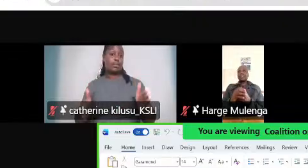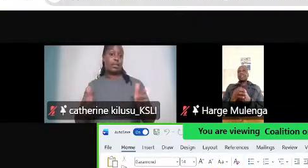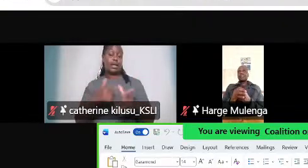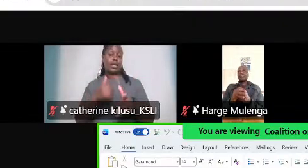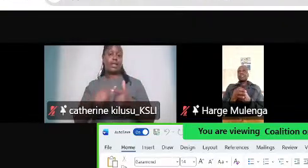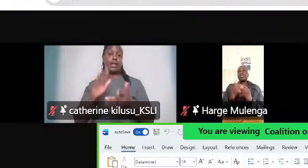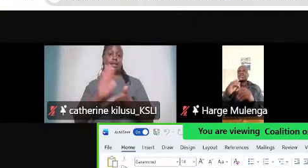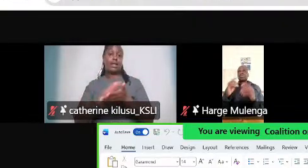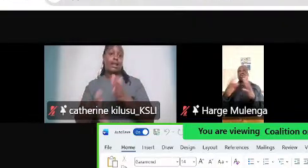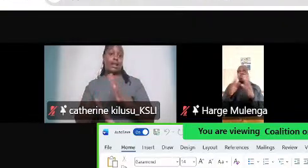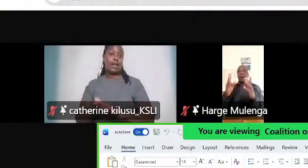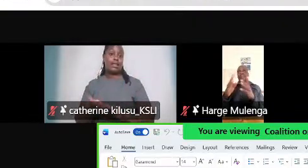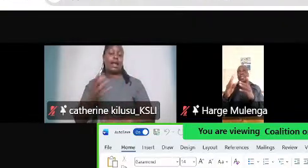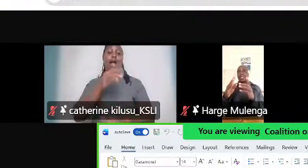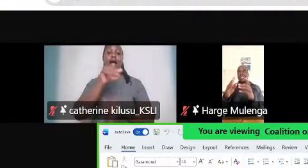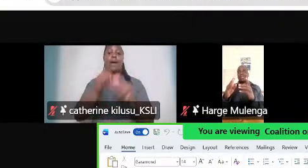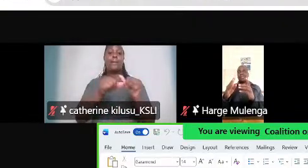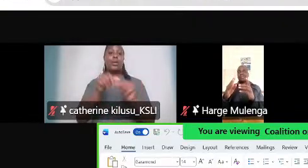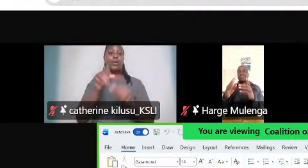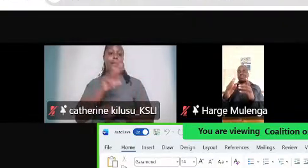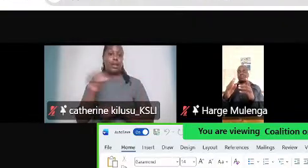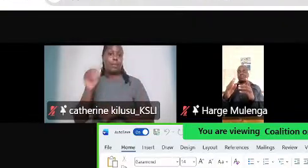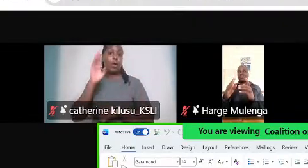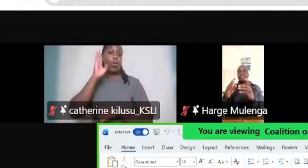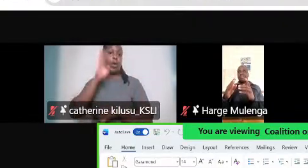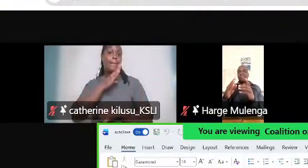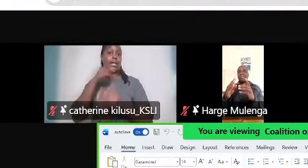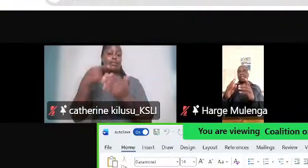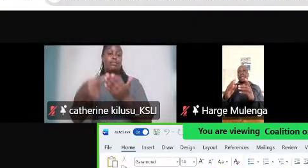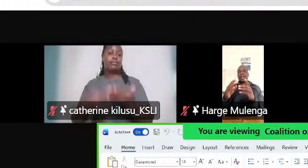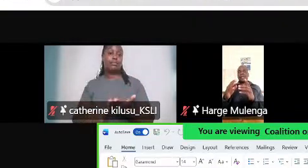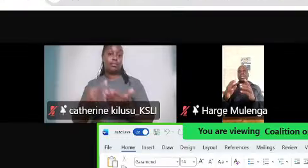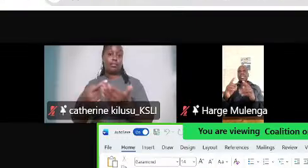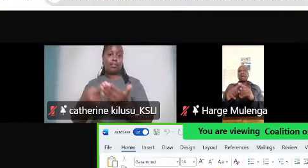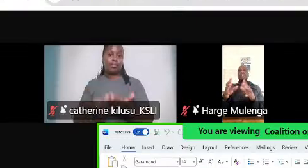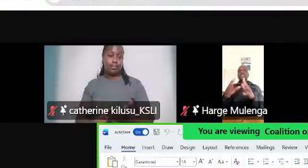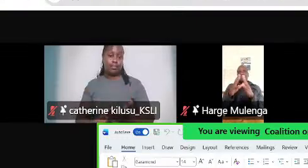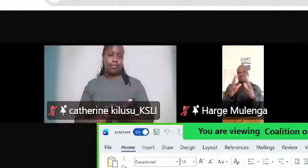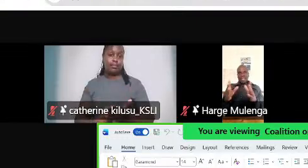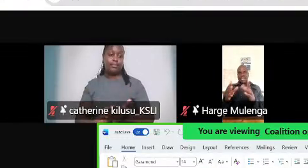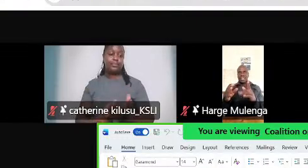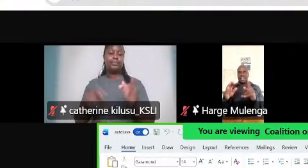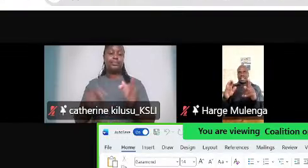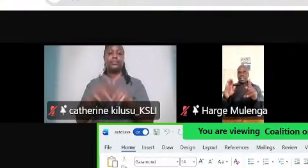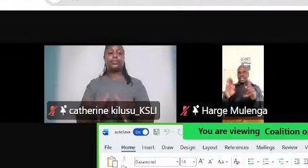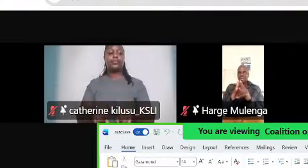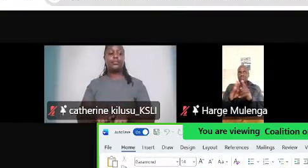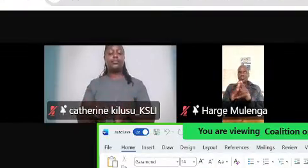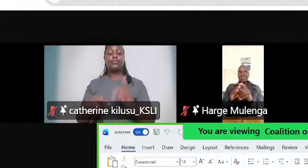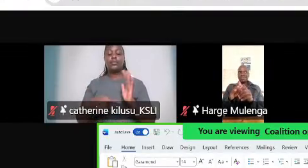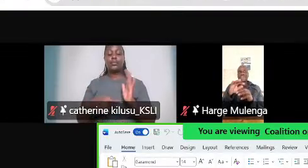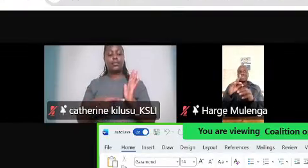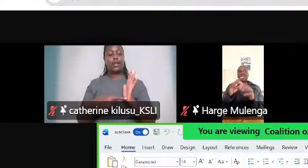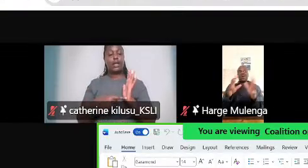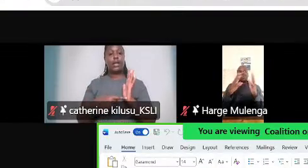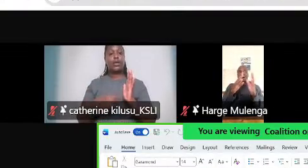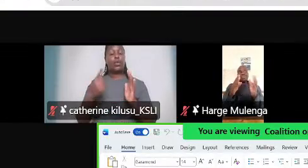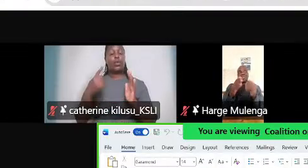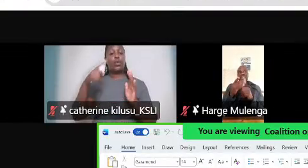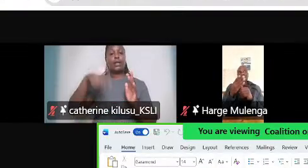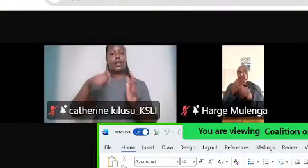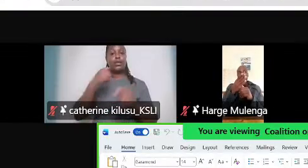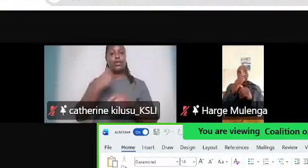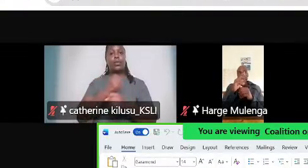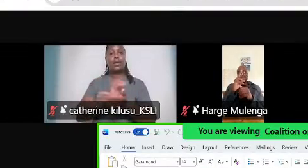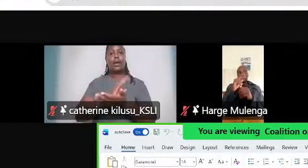be discussed. So, what I'd like to say is that let us also be so intentional when it comes